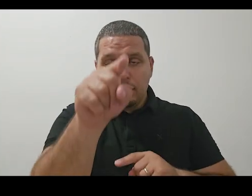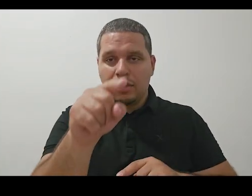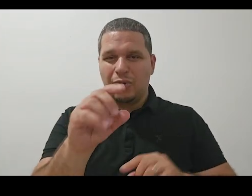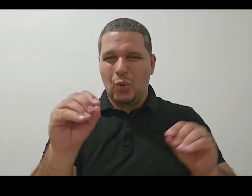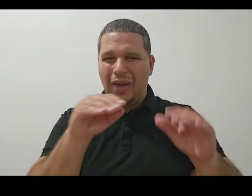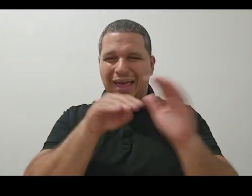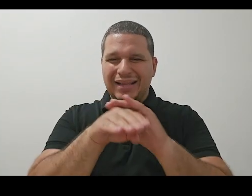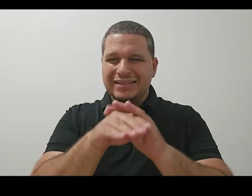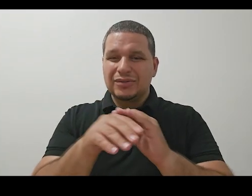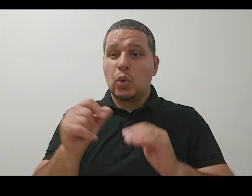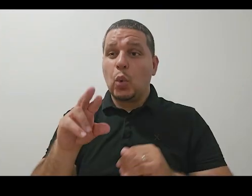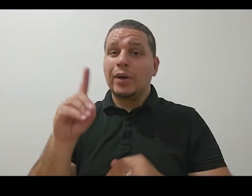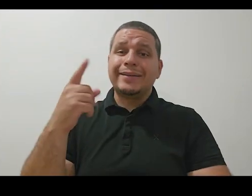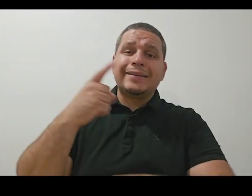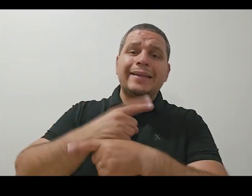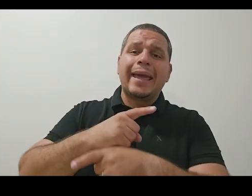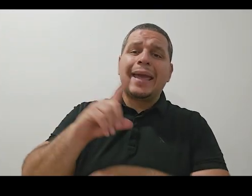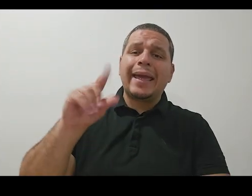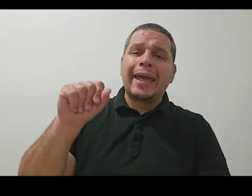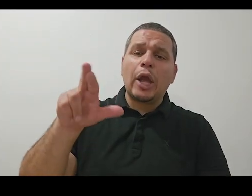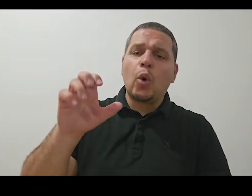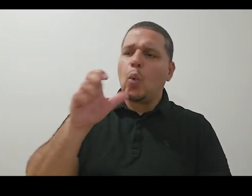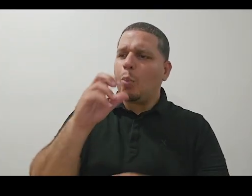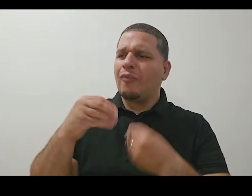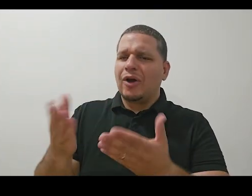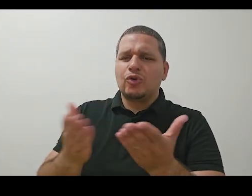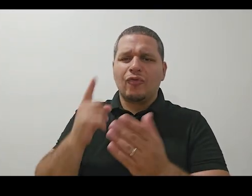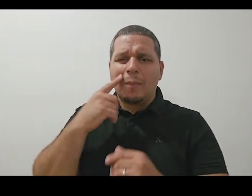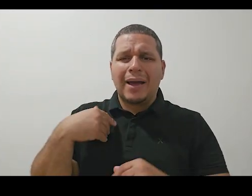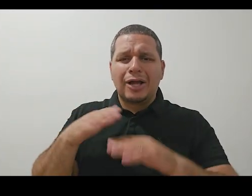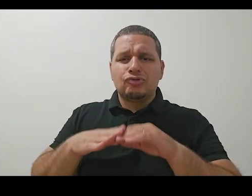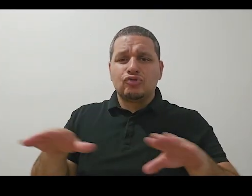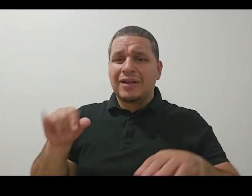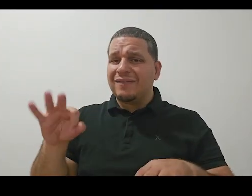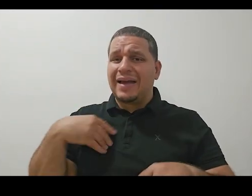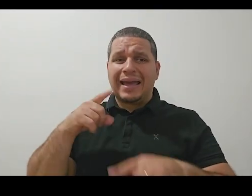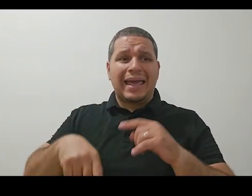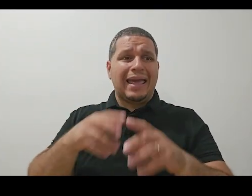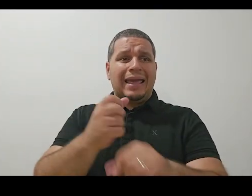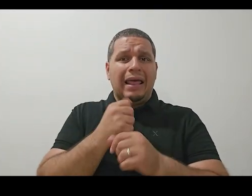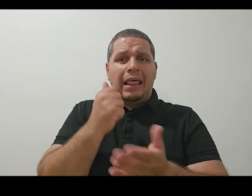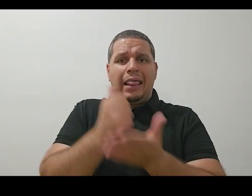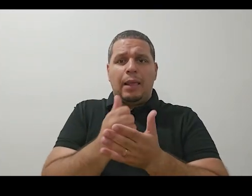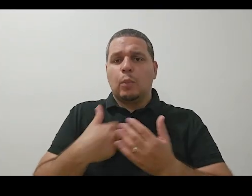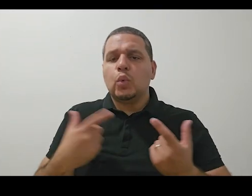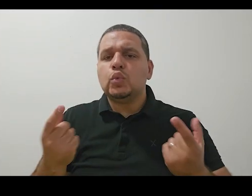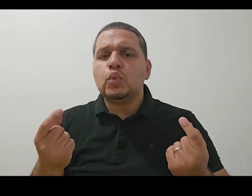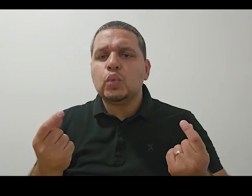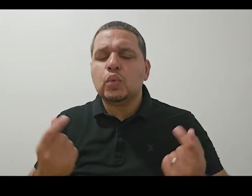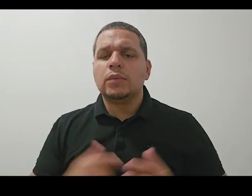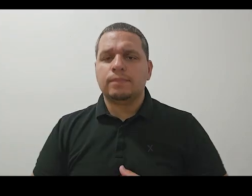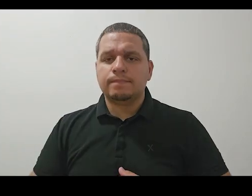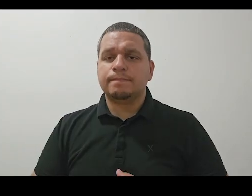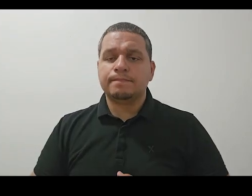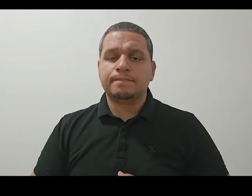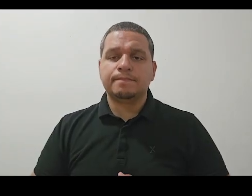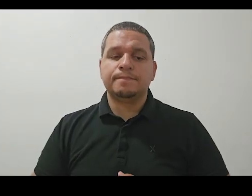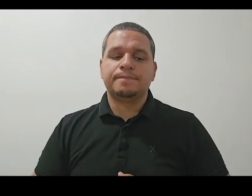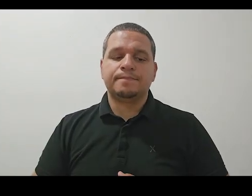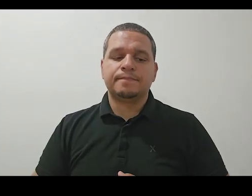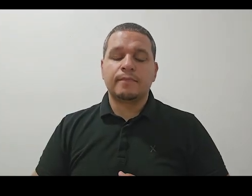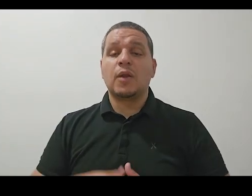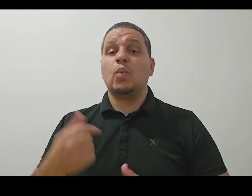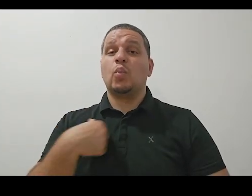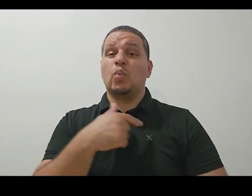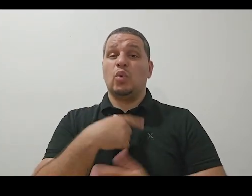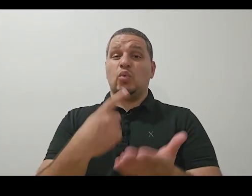bring even a daycare. Who's going to provide services for my child if I can't get the help? What am I going to do? Um, so when we